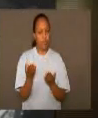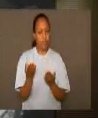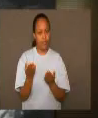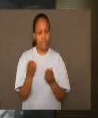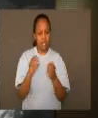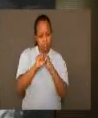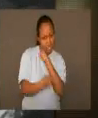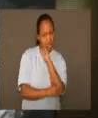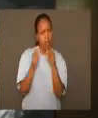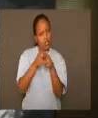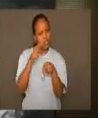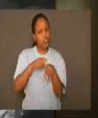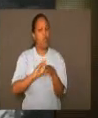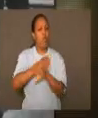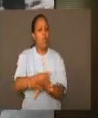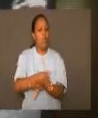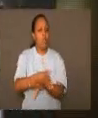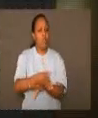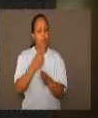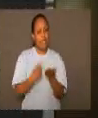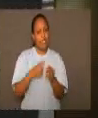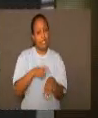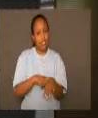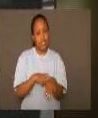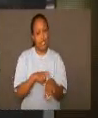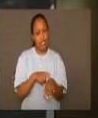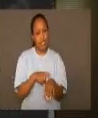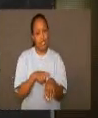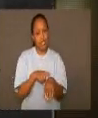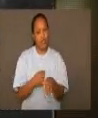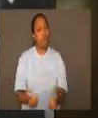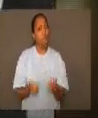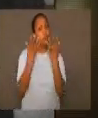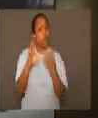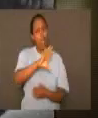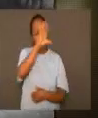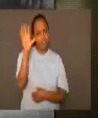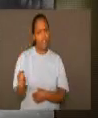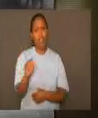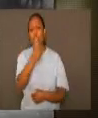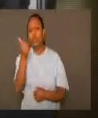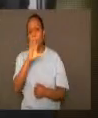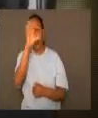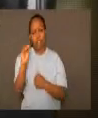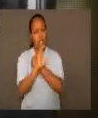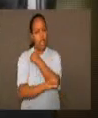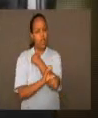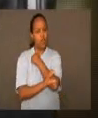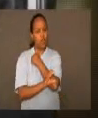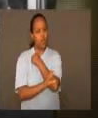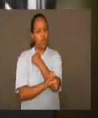founded. During this time, most other African countries were